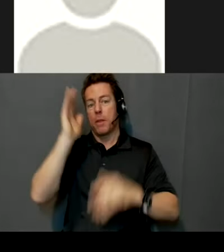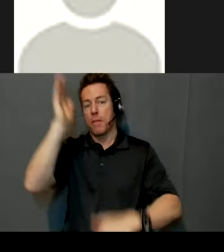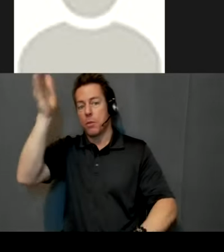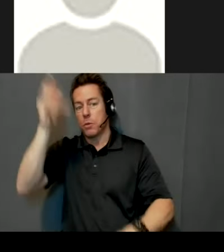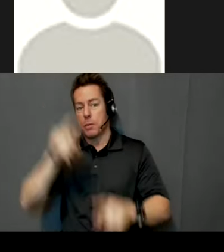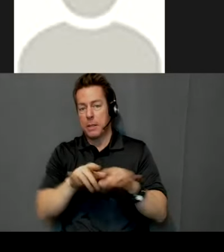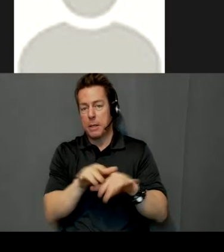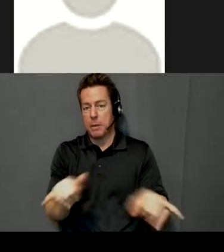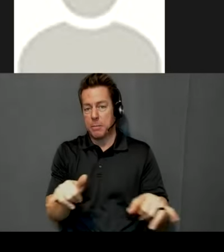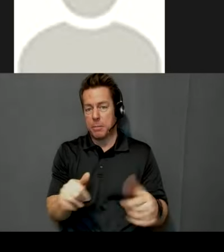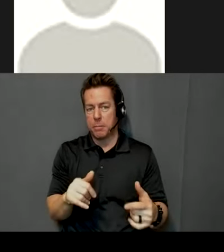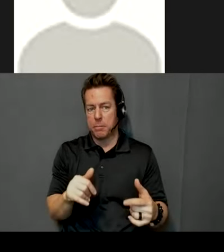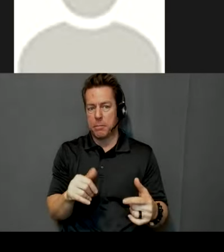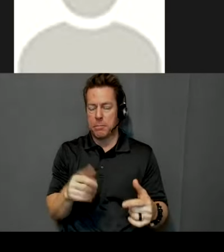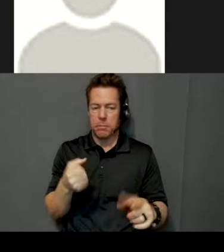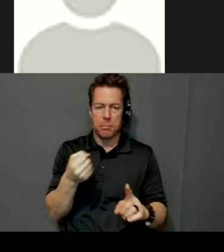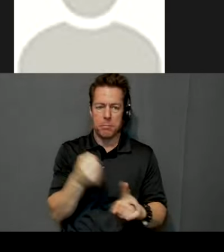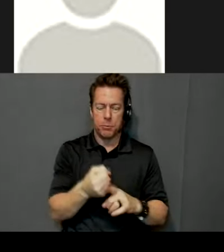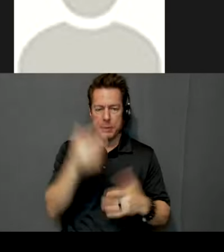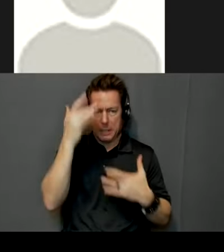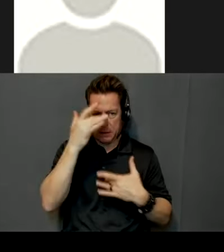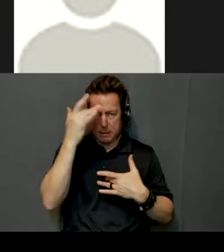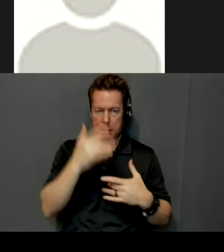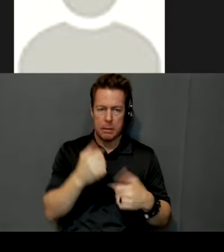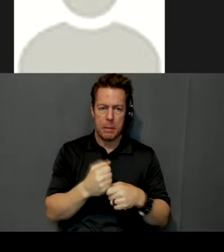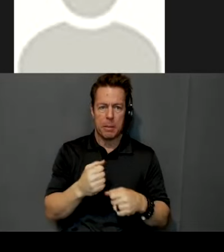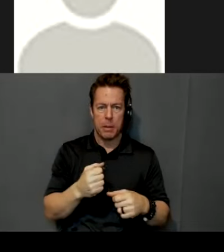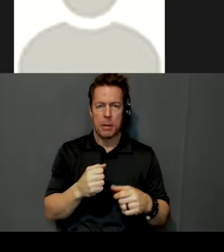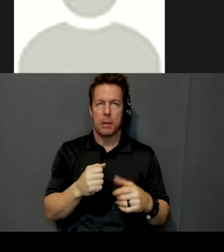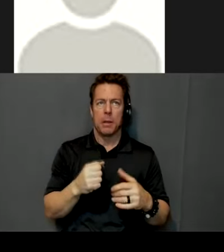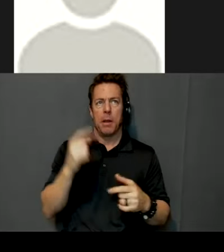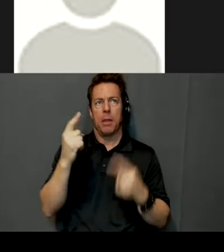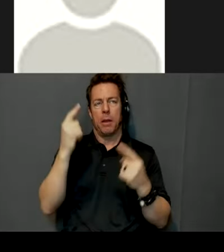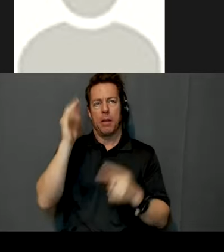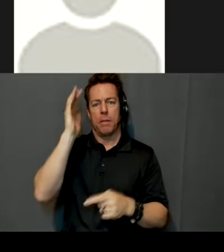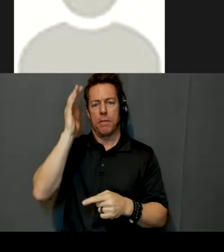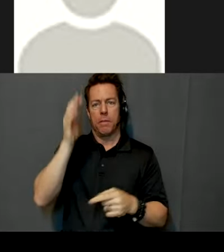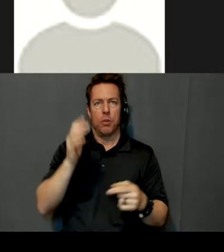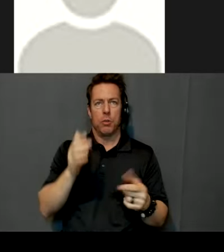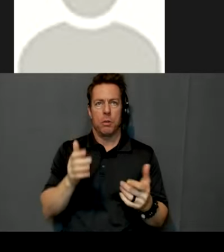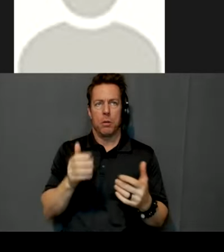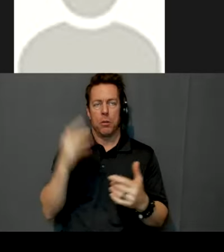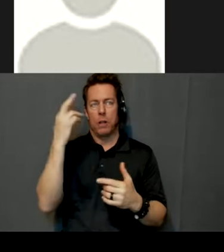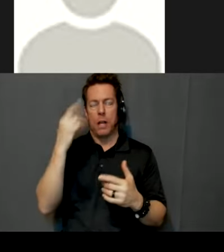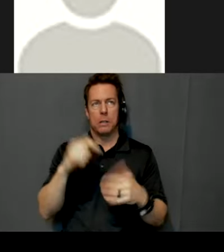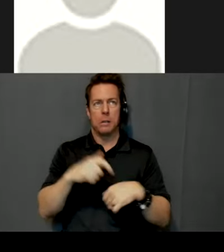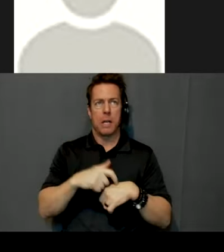I was faced with a sudden illness, which made planning for the future and the realization of the fragility of